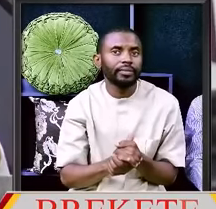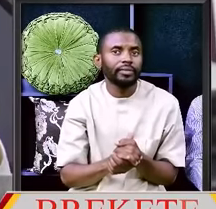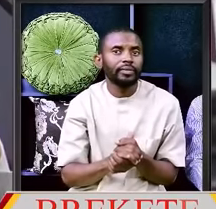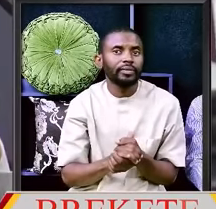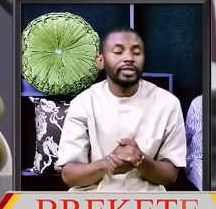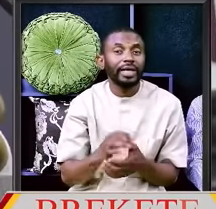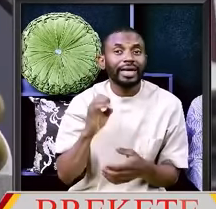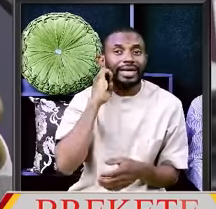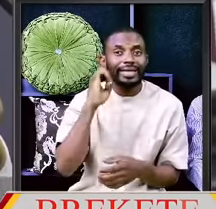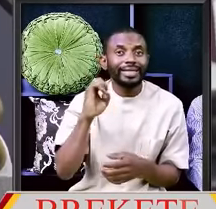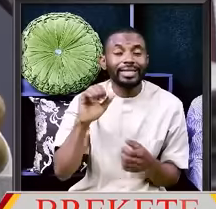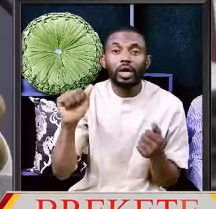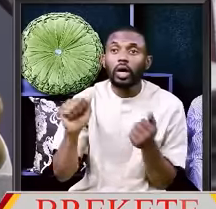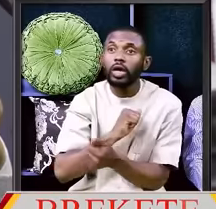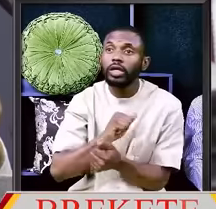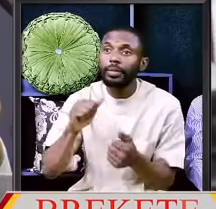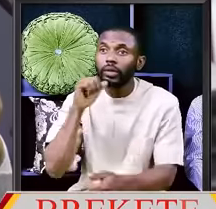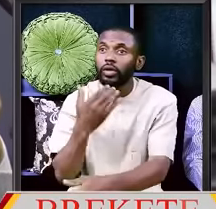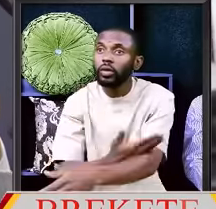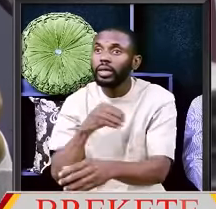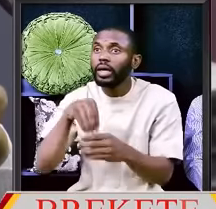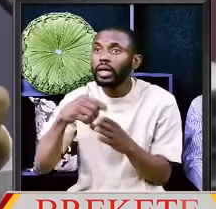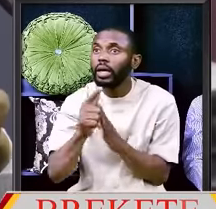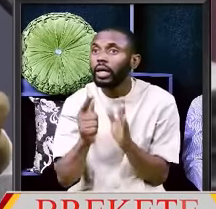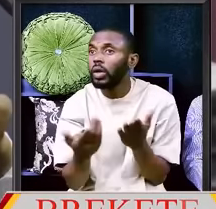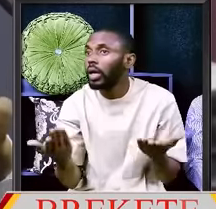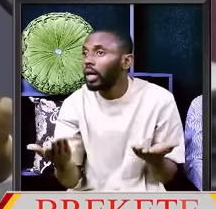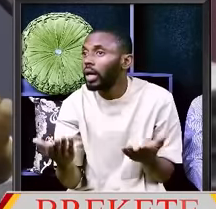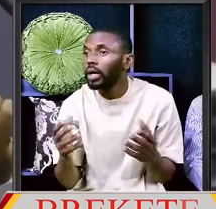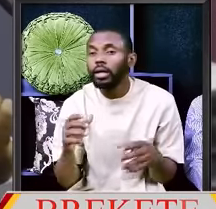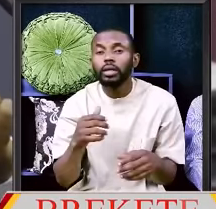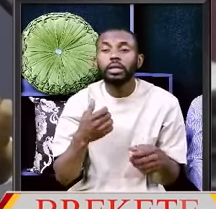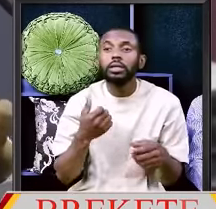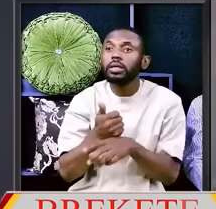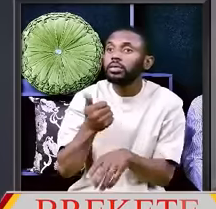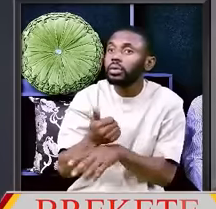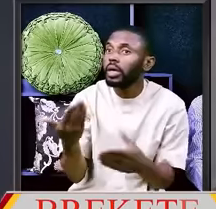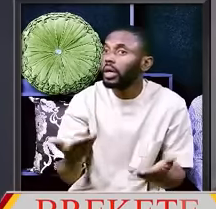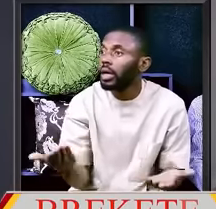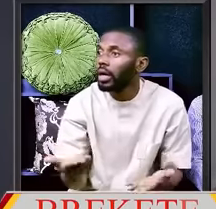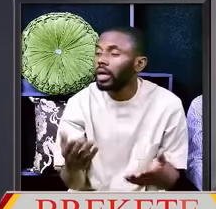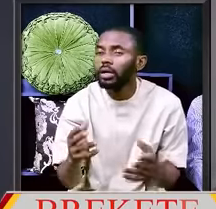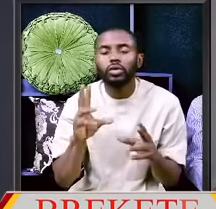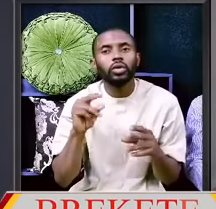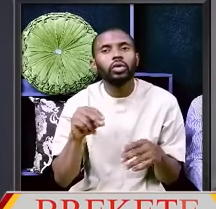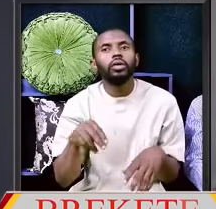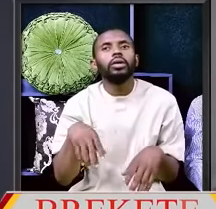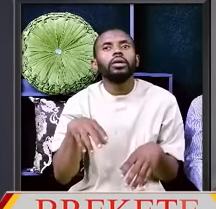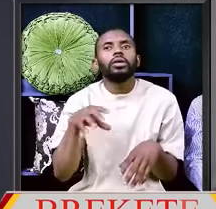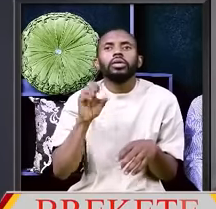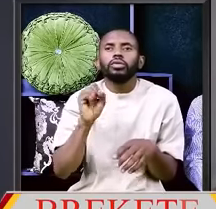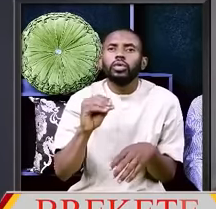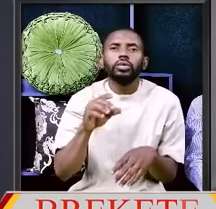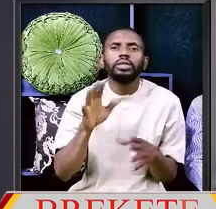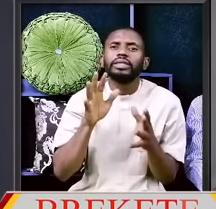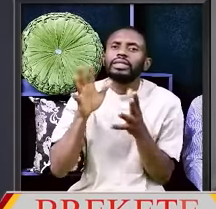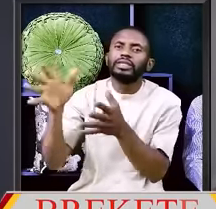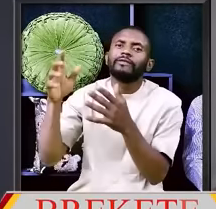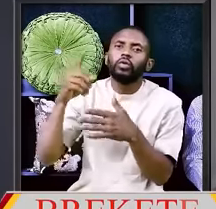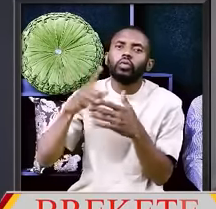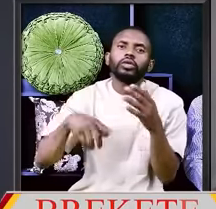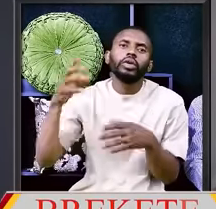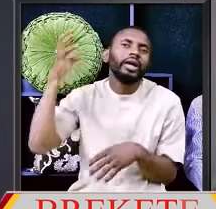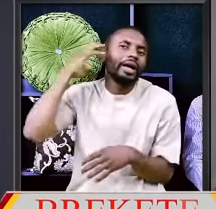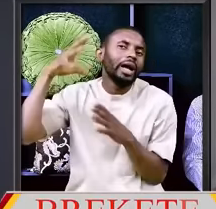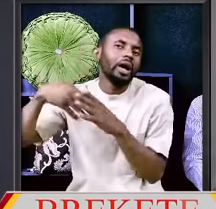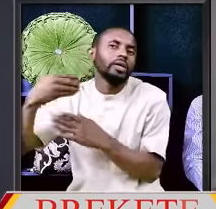it here. He condemned him, the daughter-in-law here. No, he insult her here. No, so make una they leave waiting una here